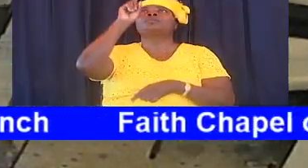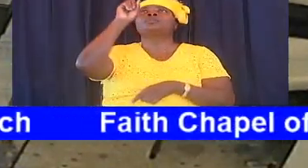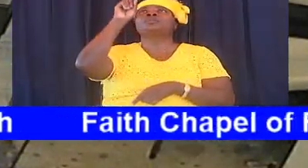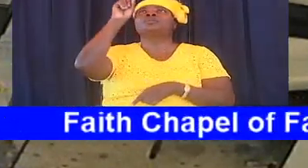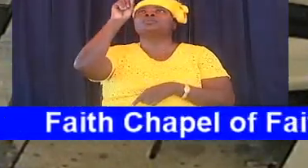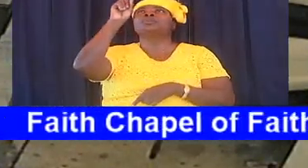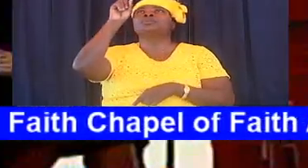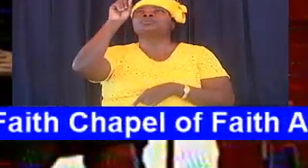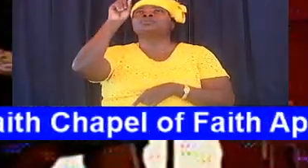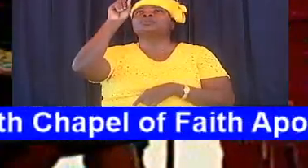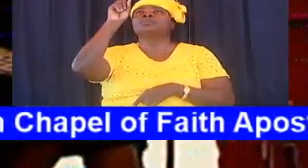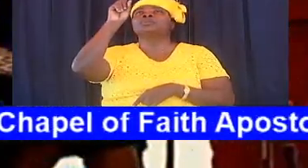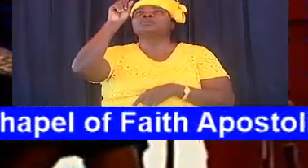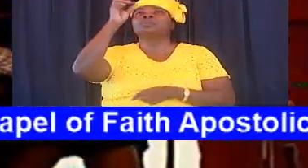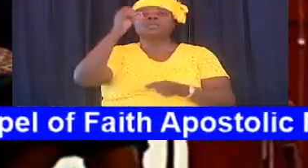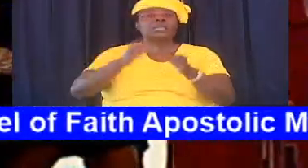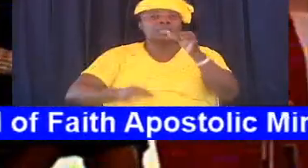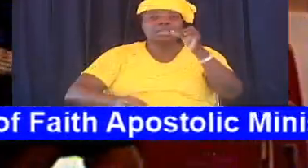from you.